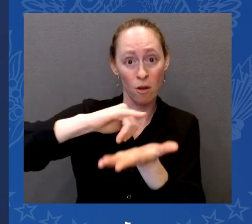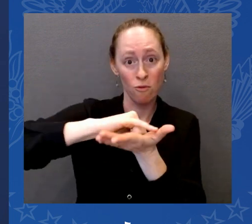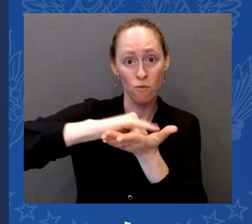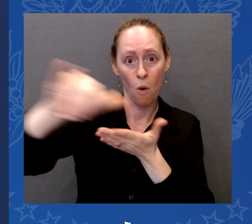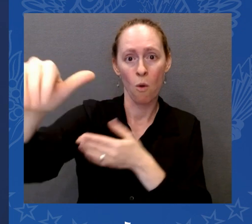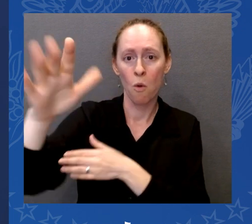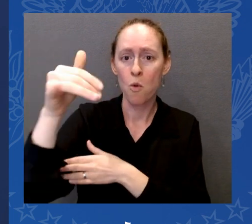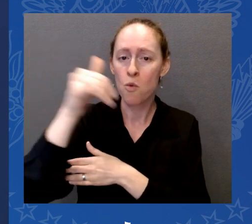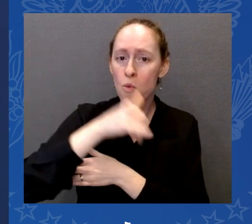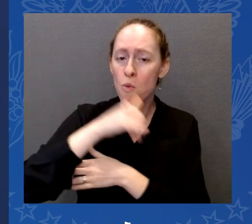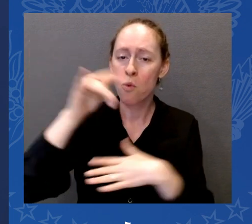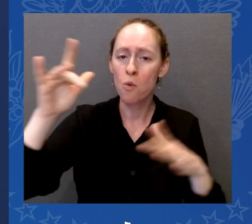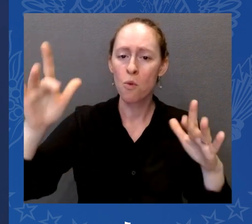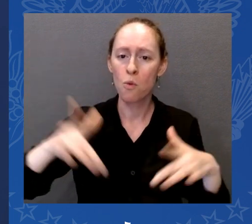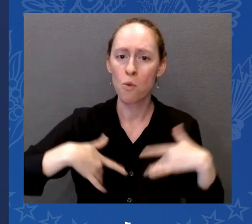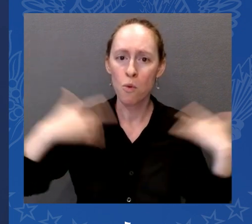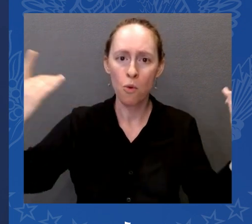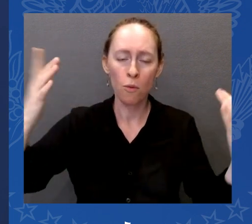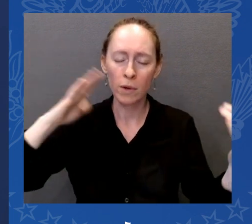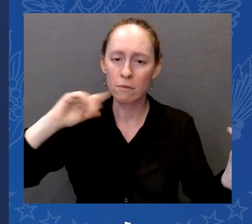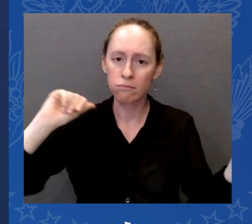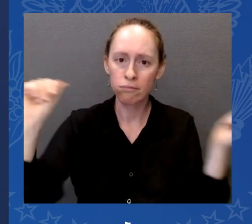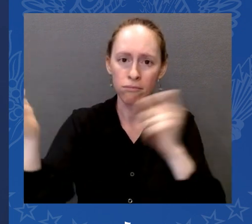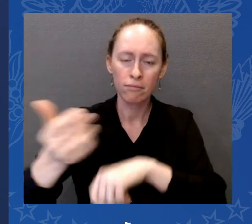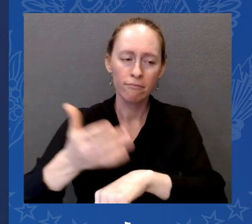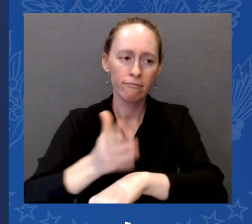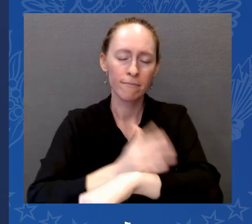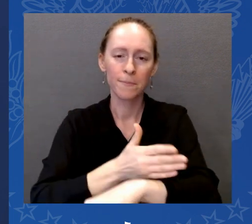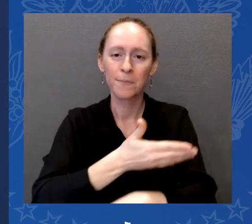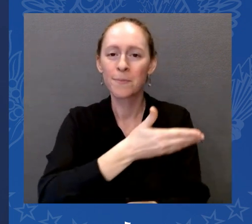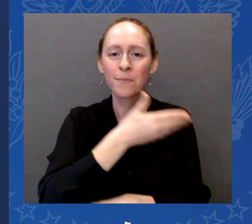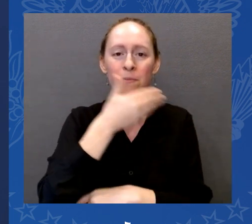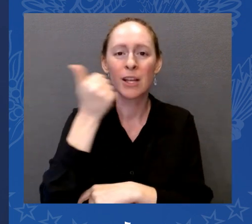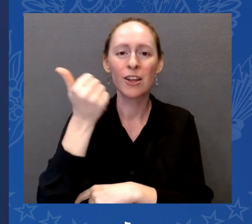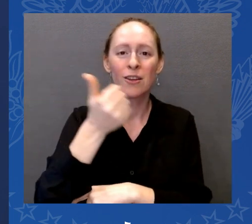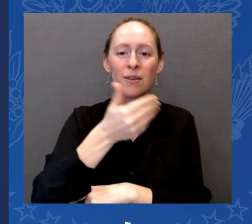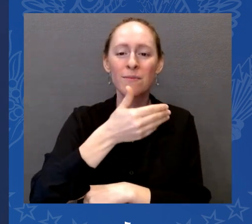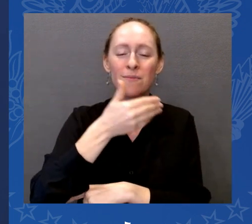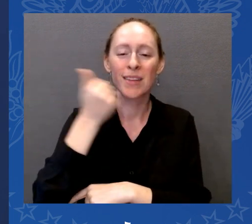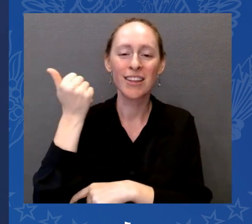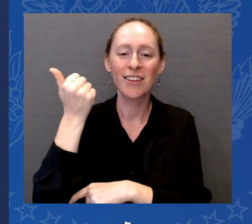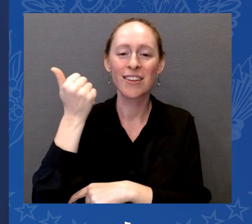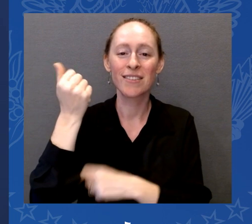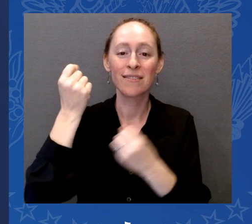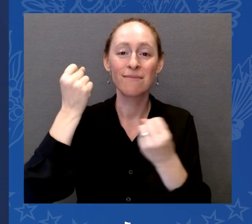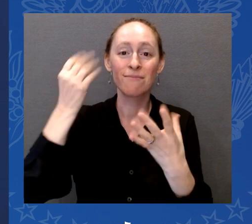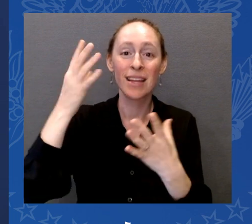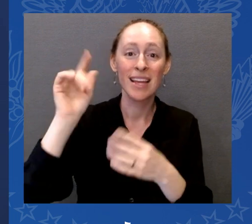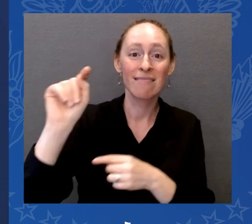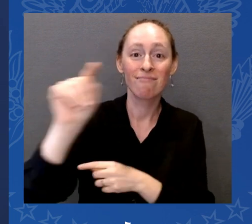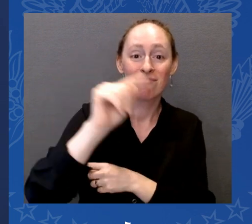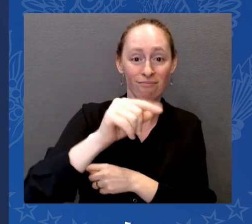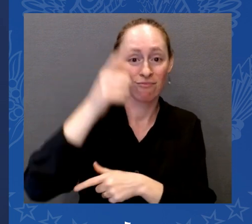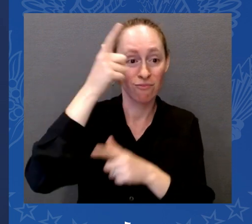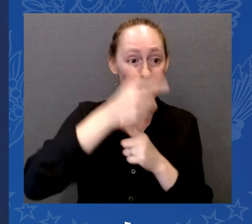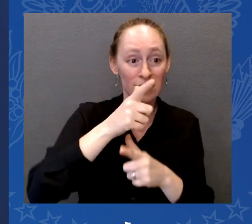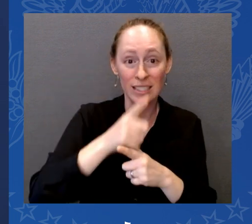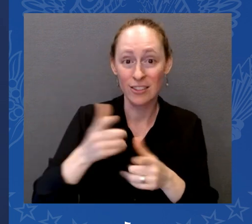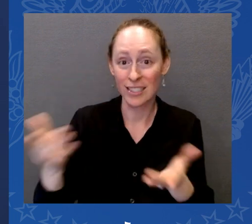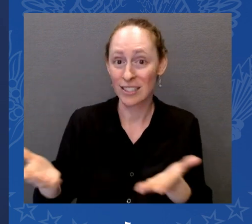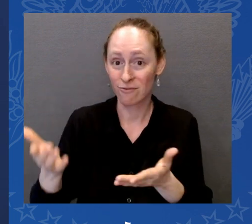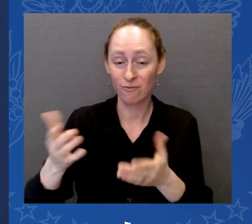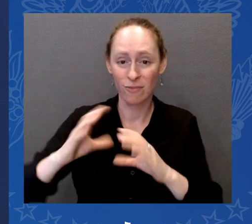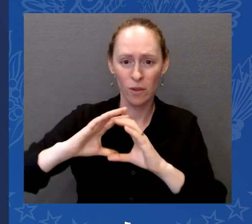Hundreds of local 43 brothers and sisters are already working on the massive I-81 reconstruction project, thanks